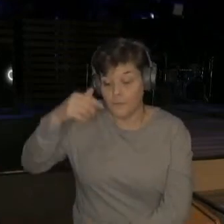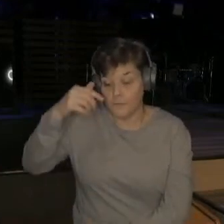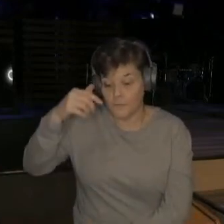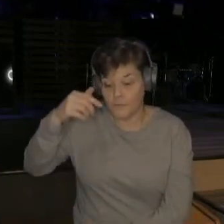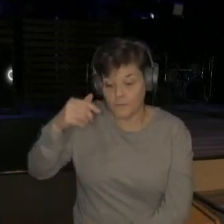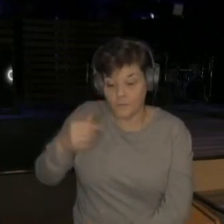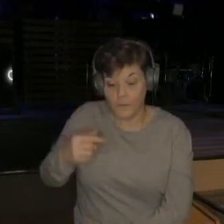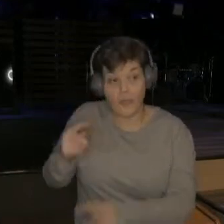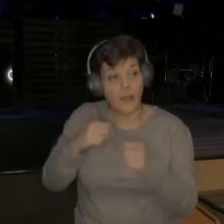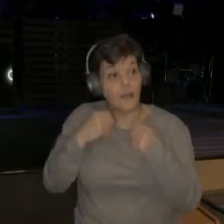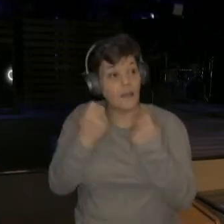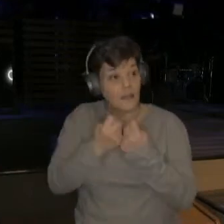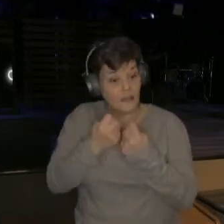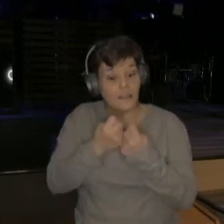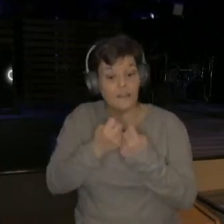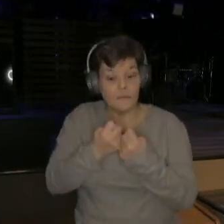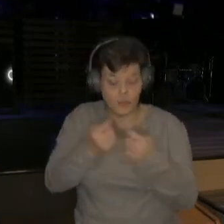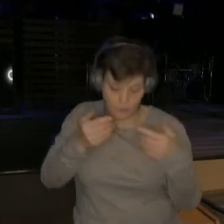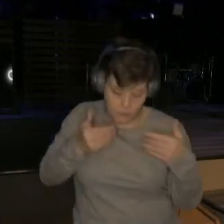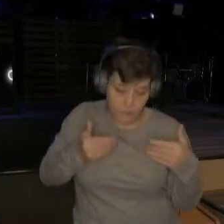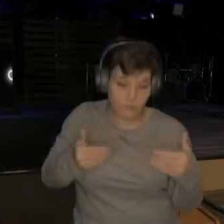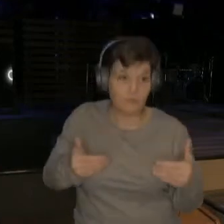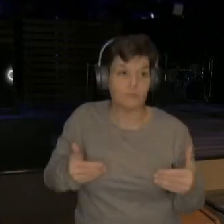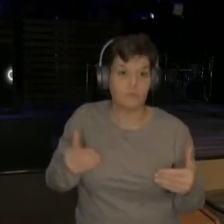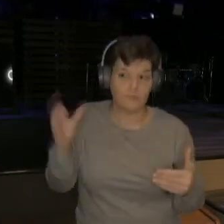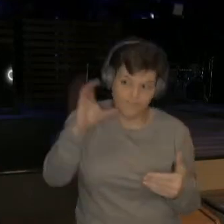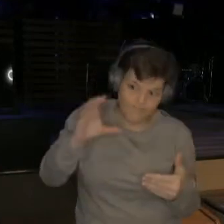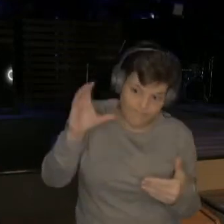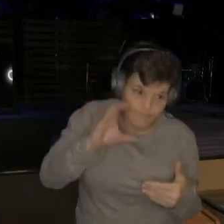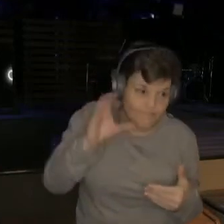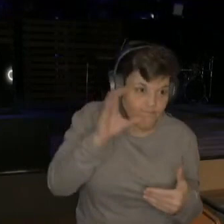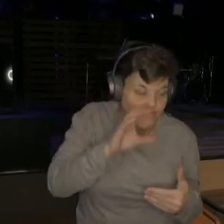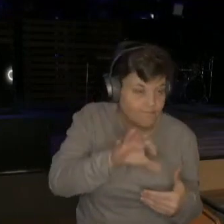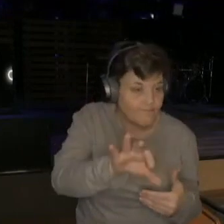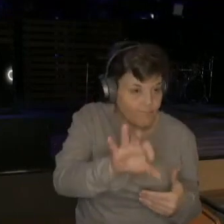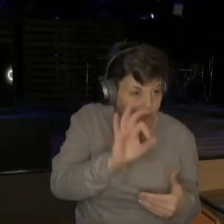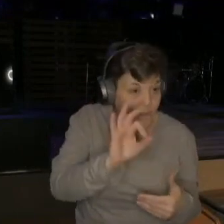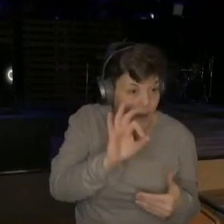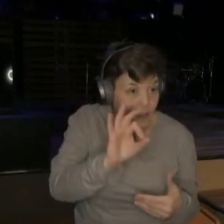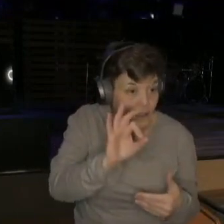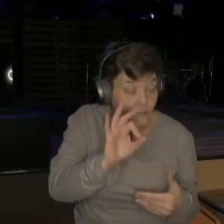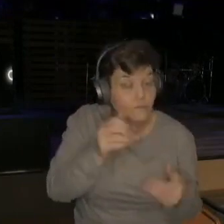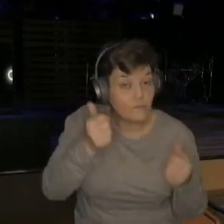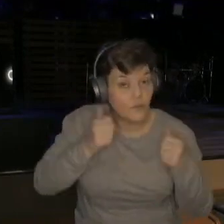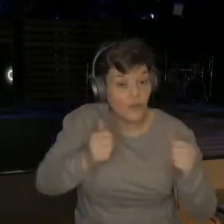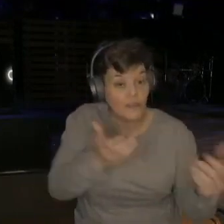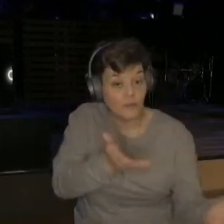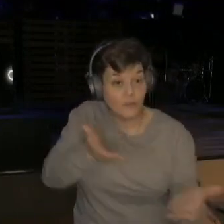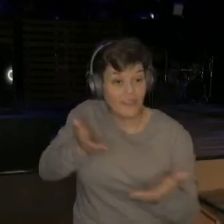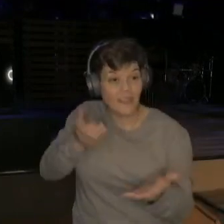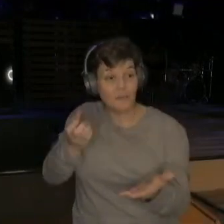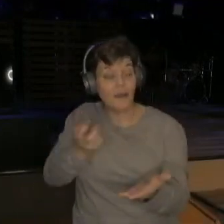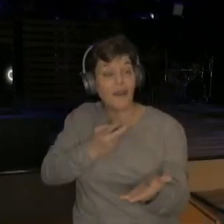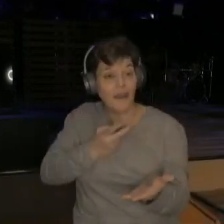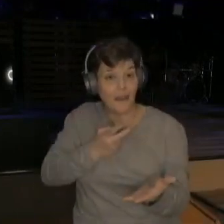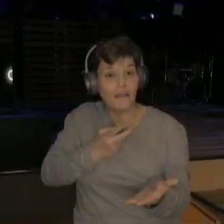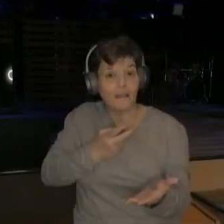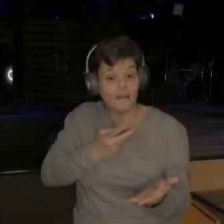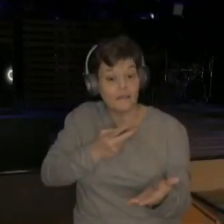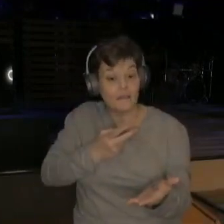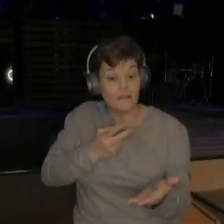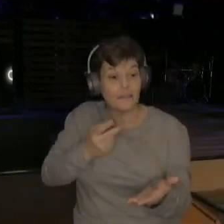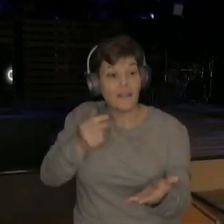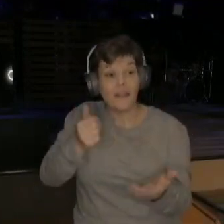Many of the men on the rescue team lost their lives. One last battle ensues, and Captain